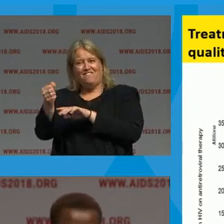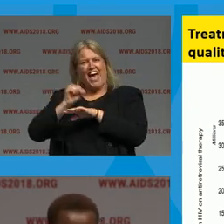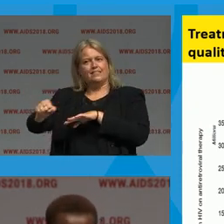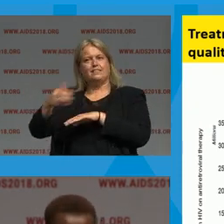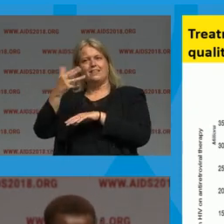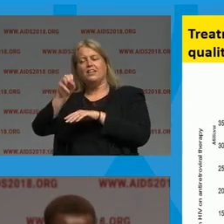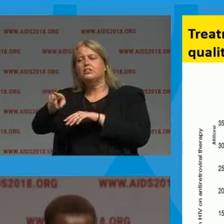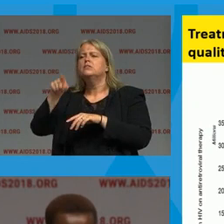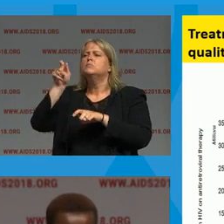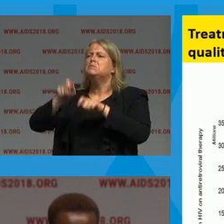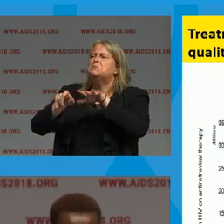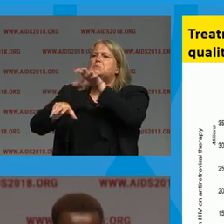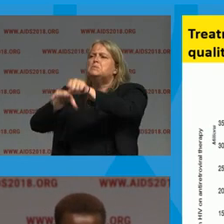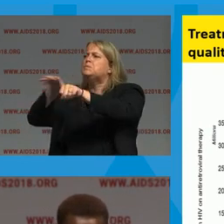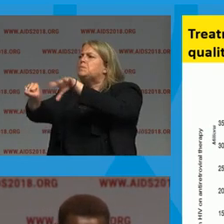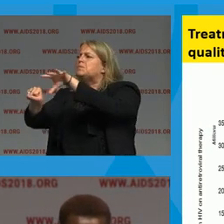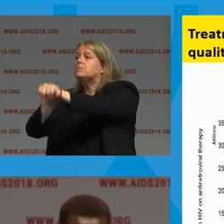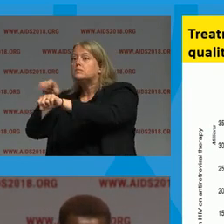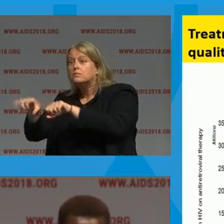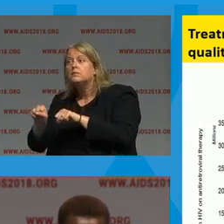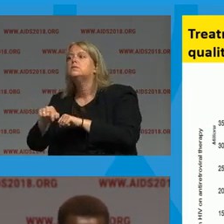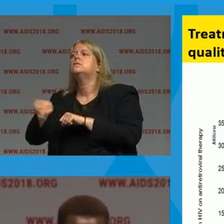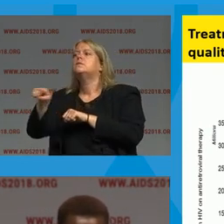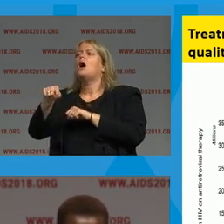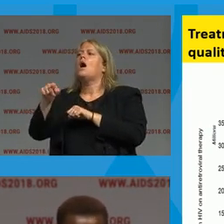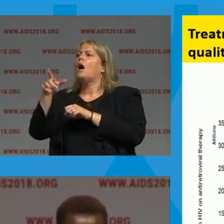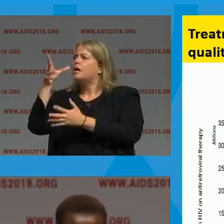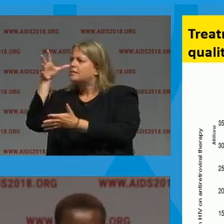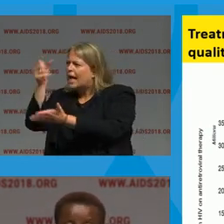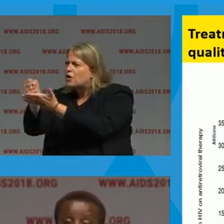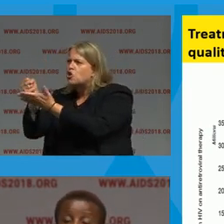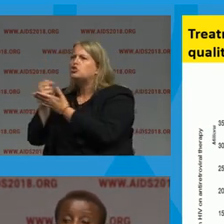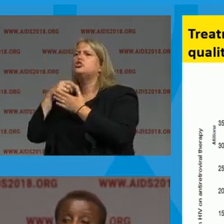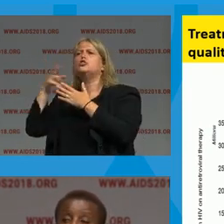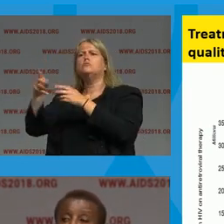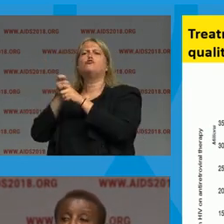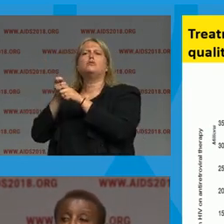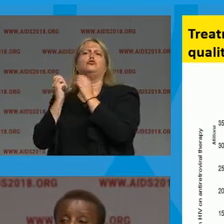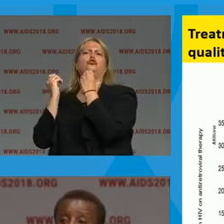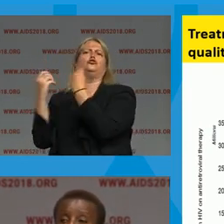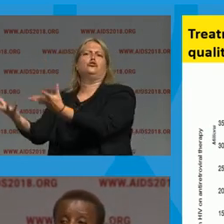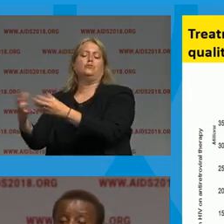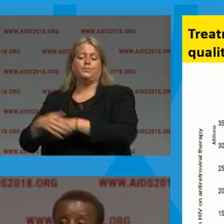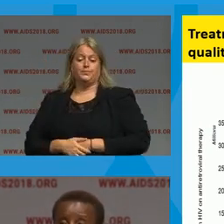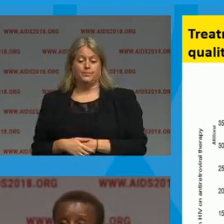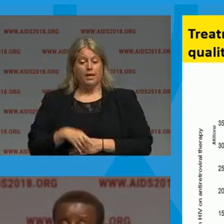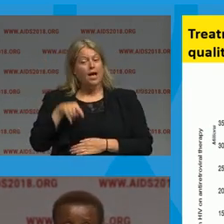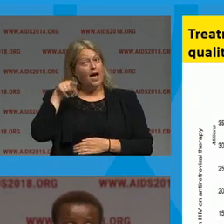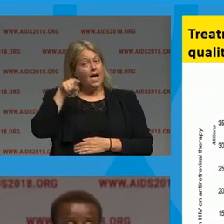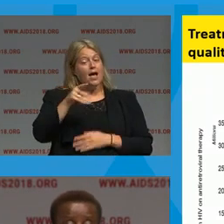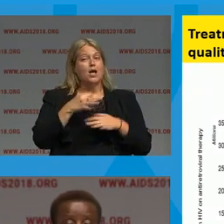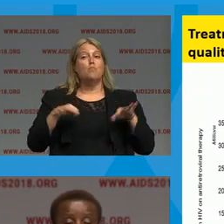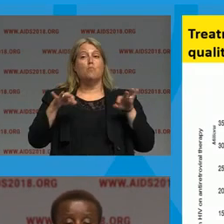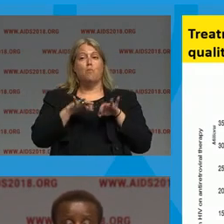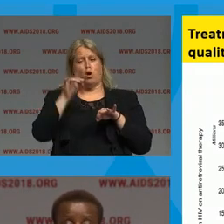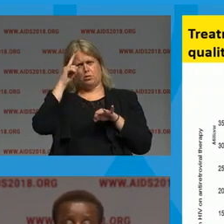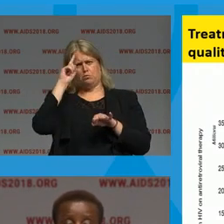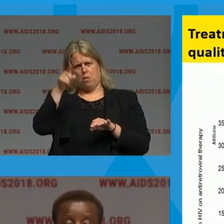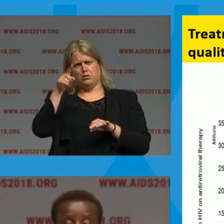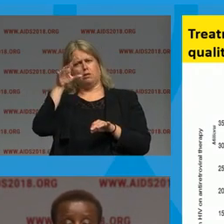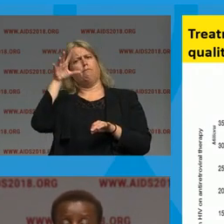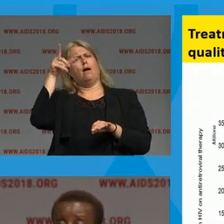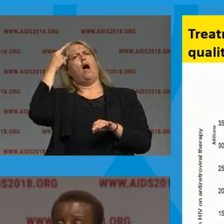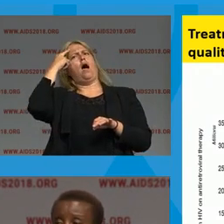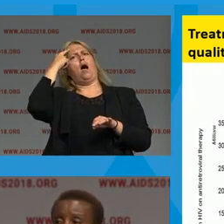and diagnose them and put them on treatment. And therefore, it is important to recognize that treatment